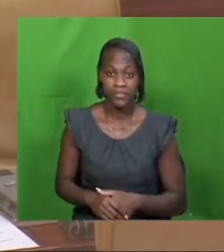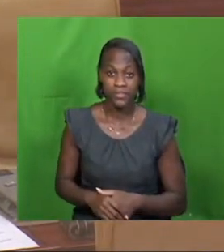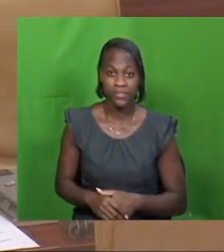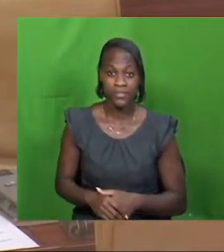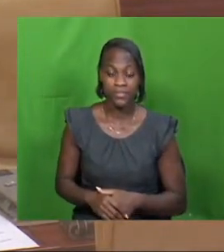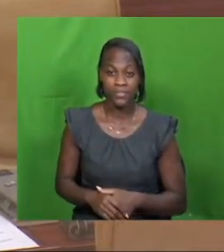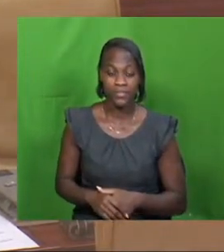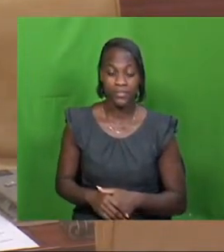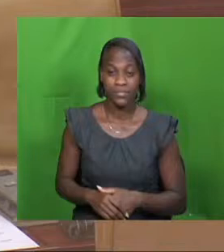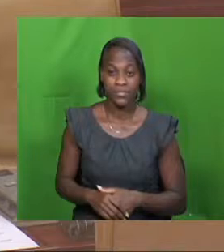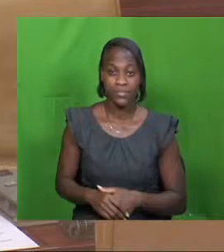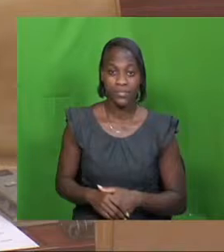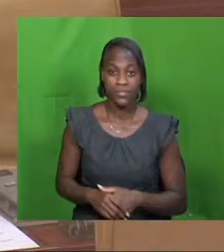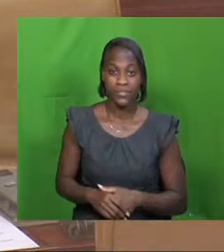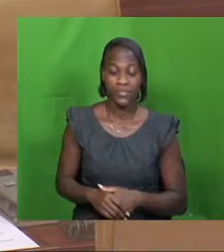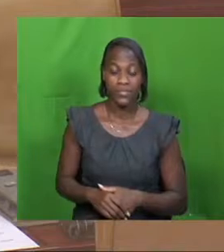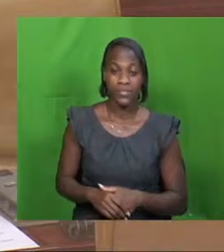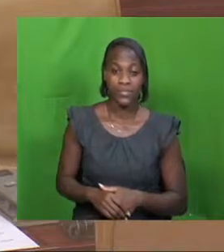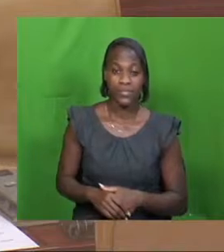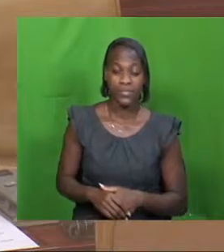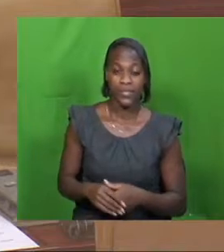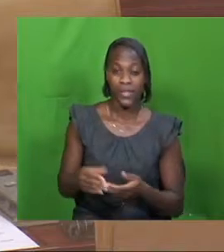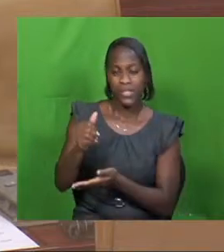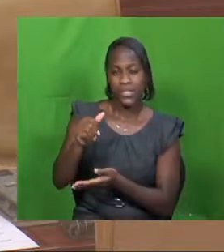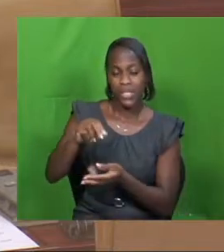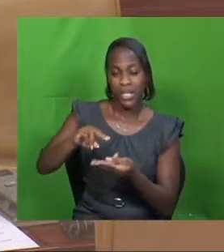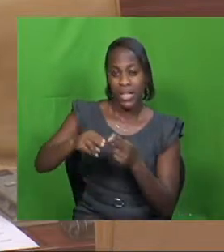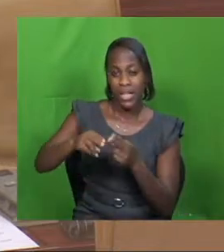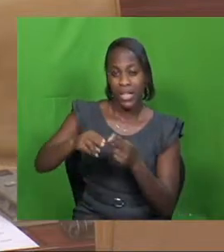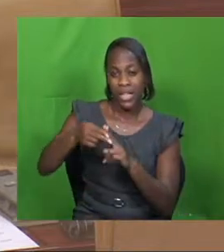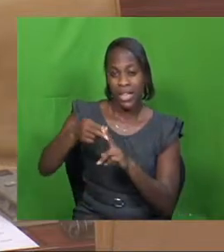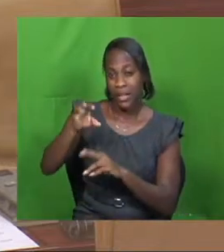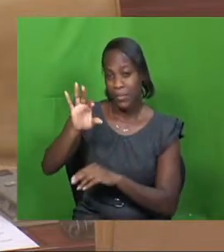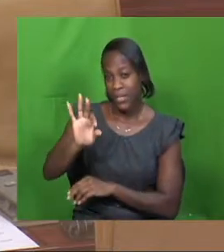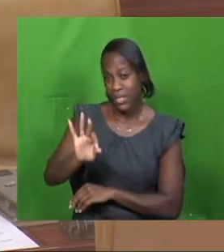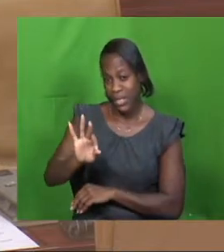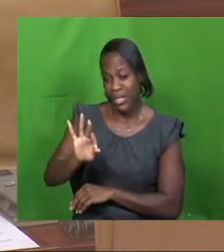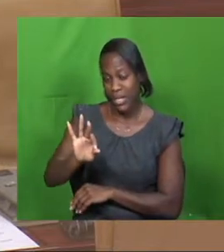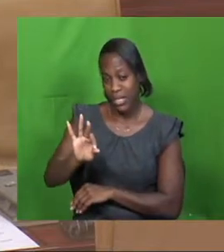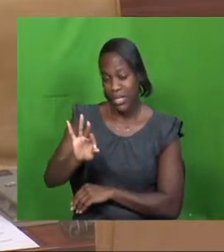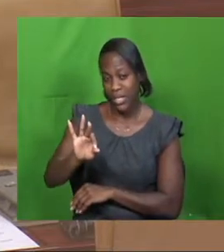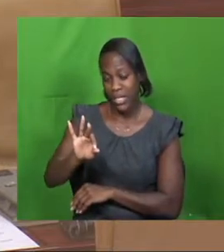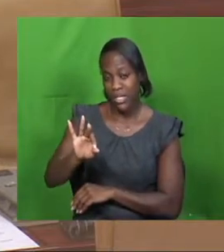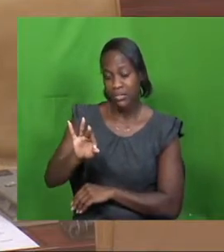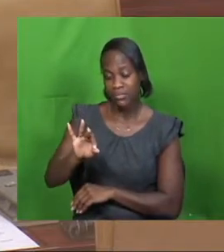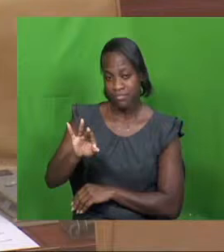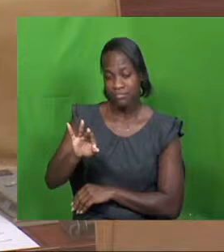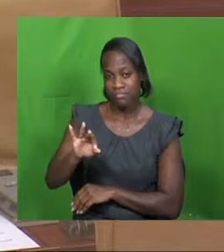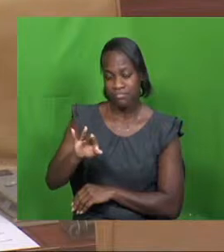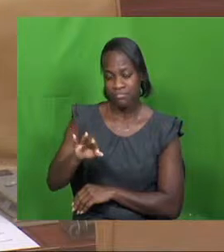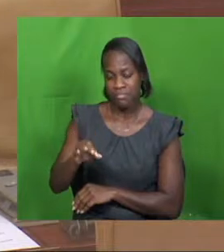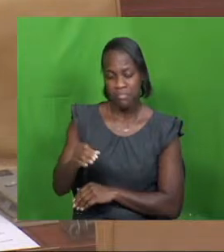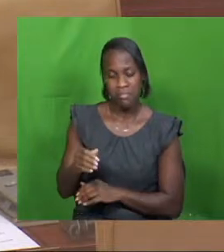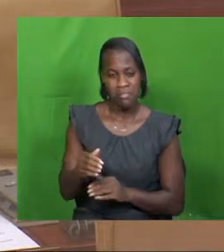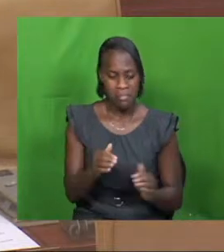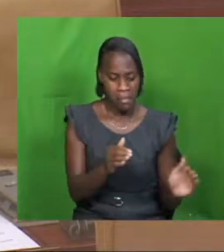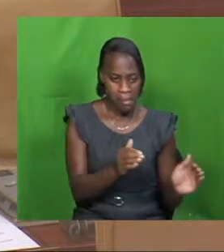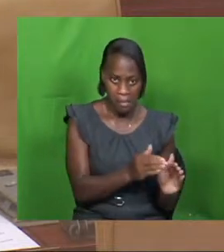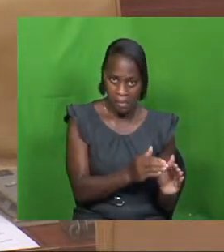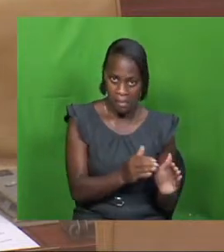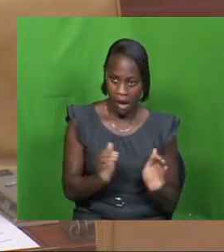items summarized at page 10, item number from the addresses of the majority and